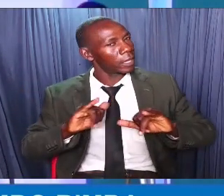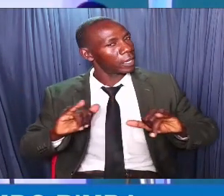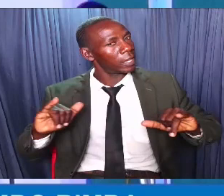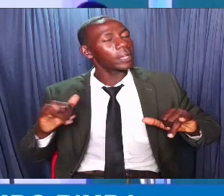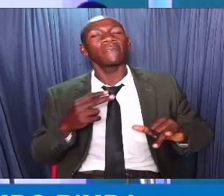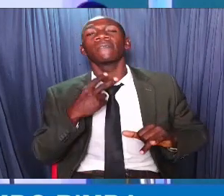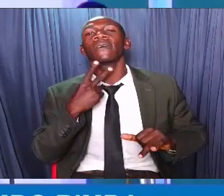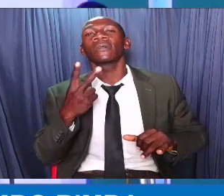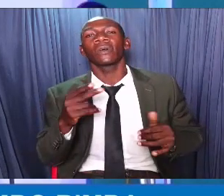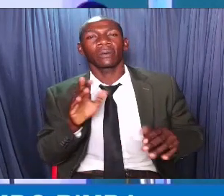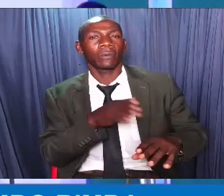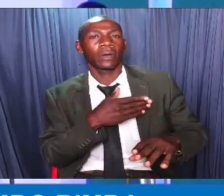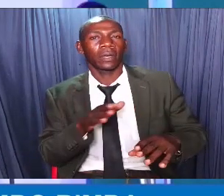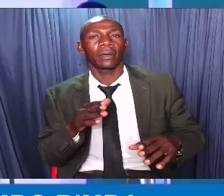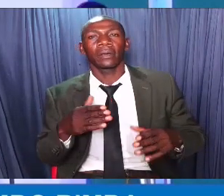given enough sound.